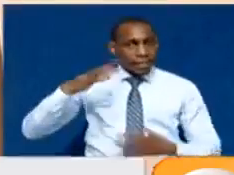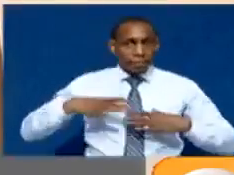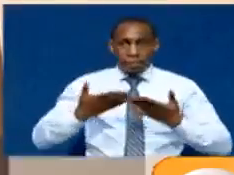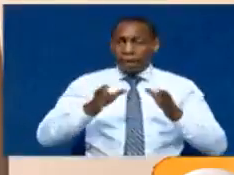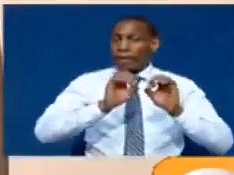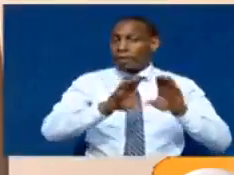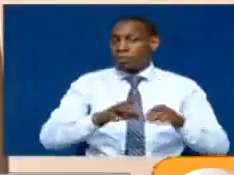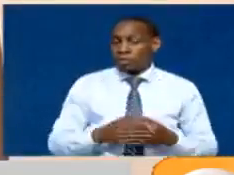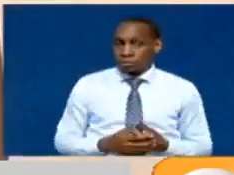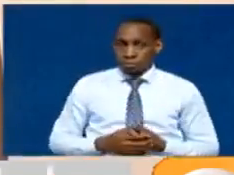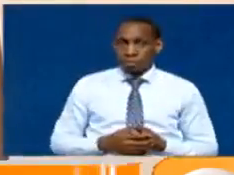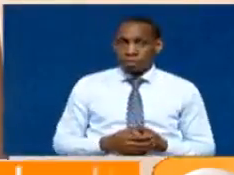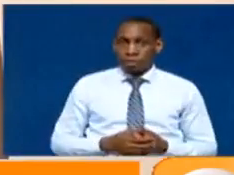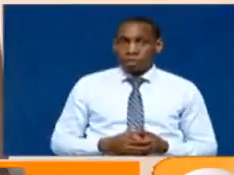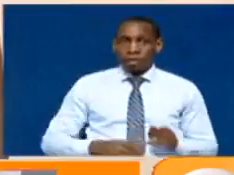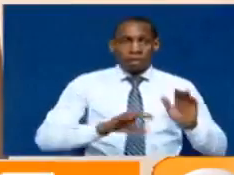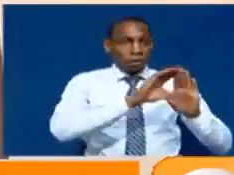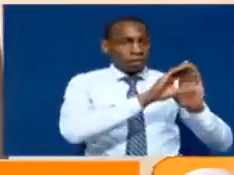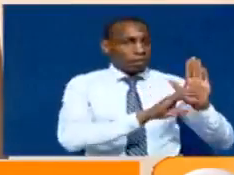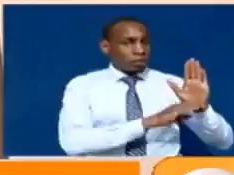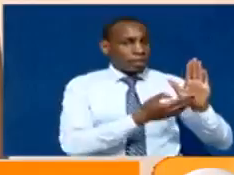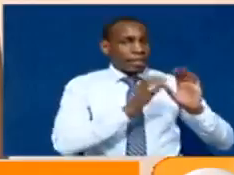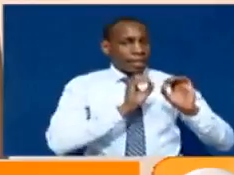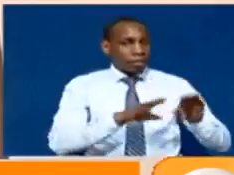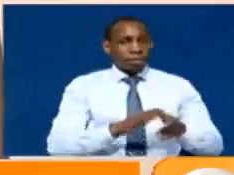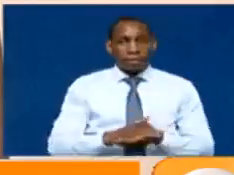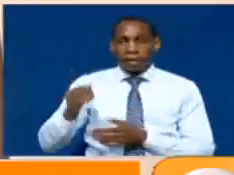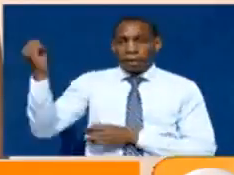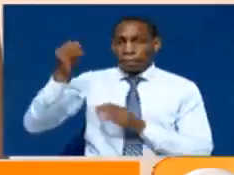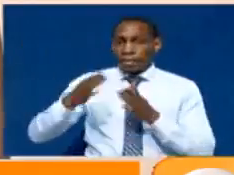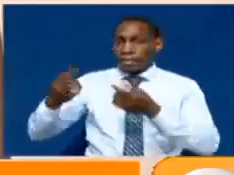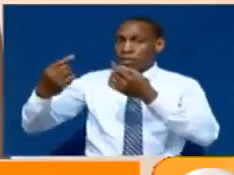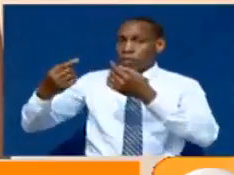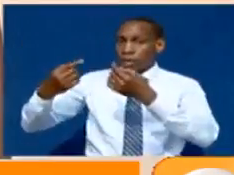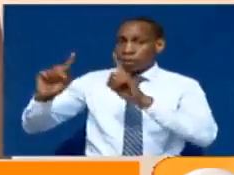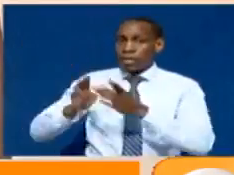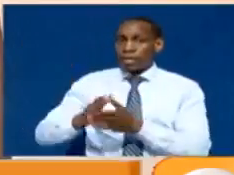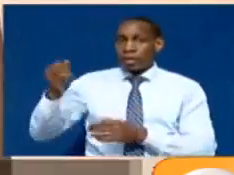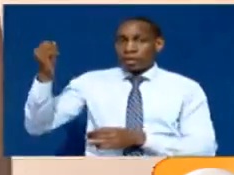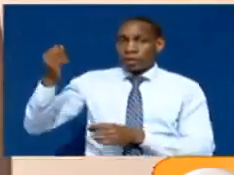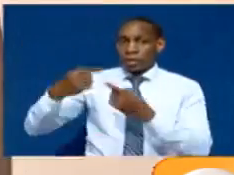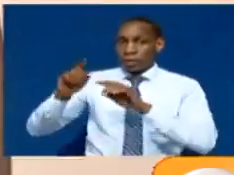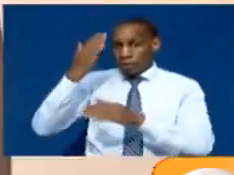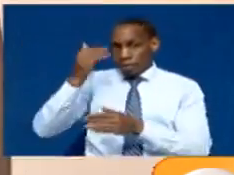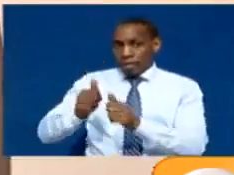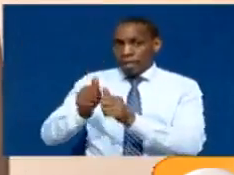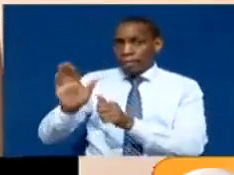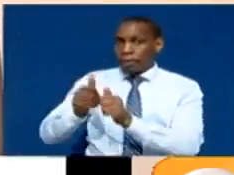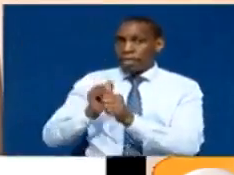is losing, and the constitution is losing, and politicians are winning. They are winning because they are